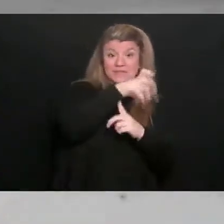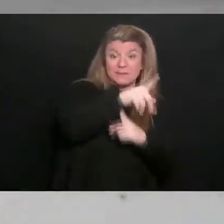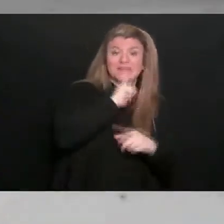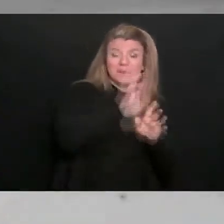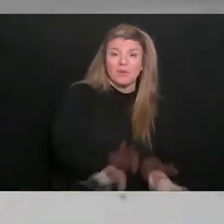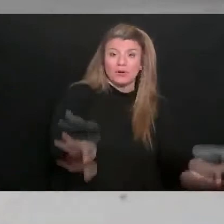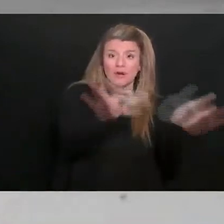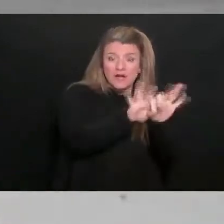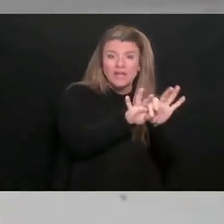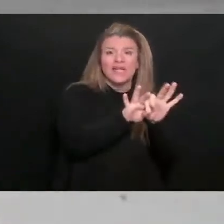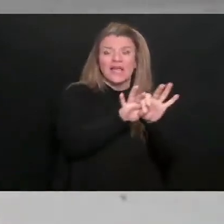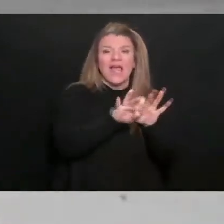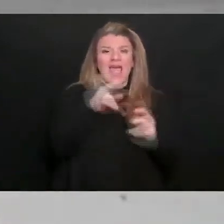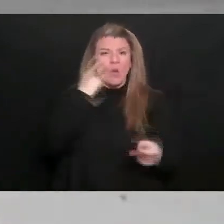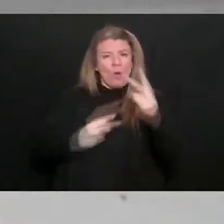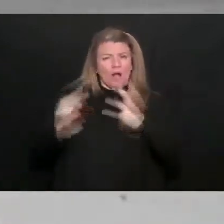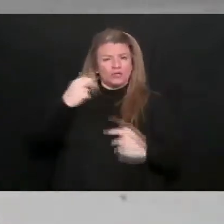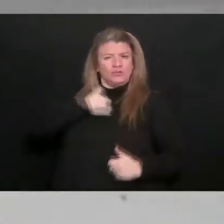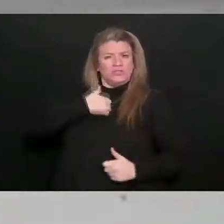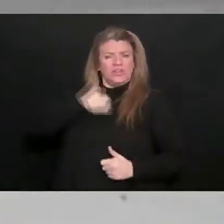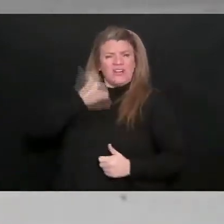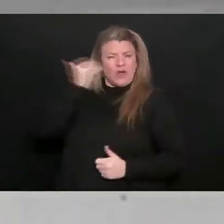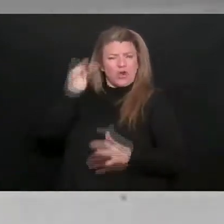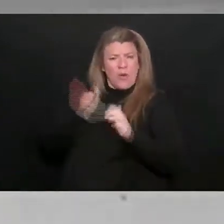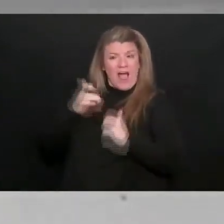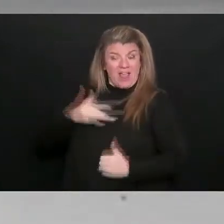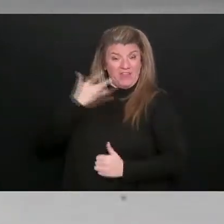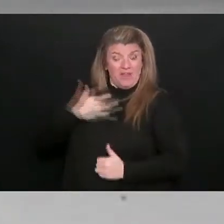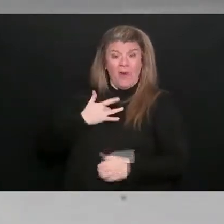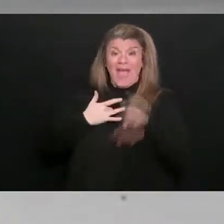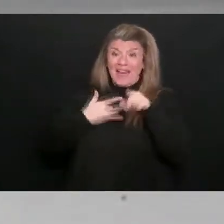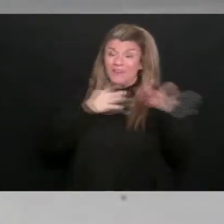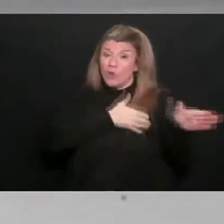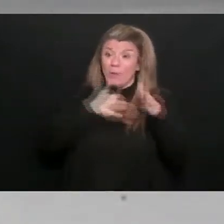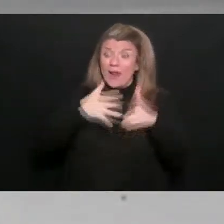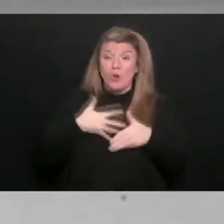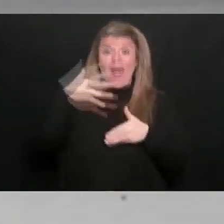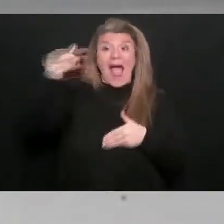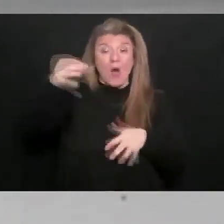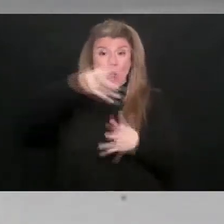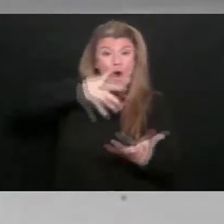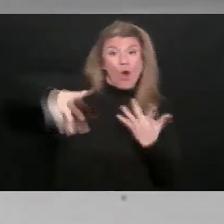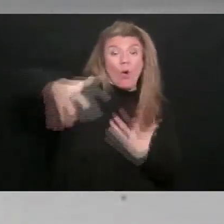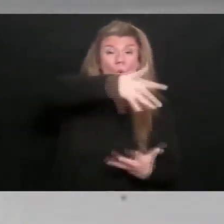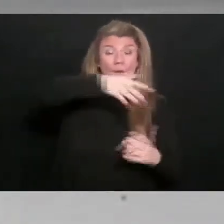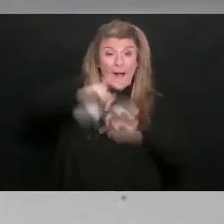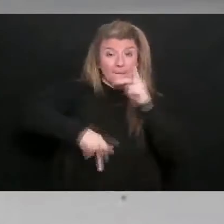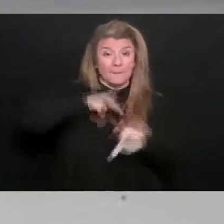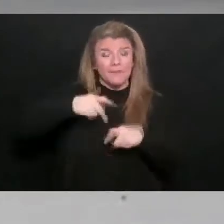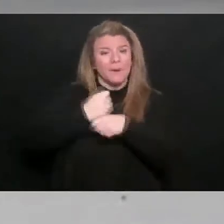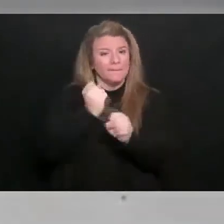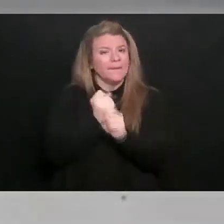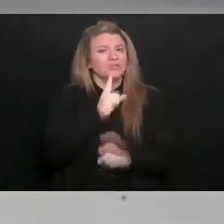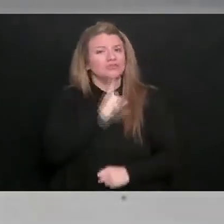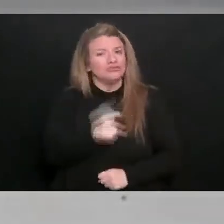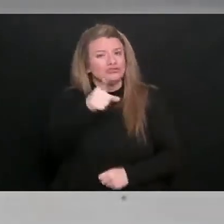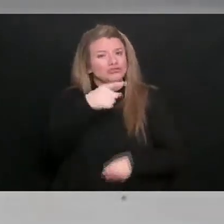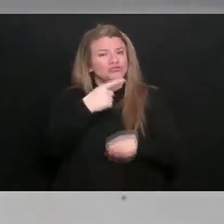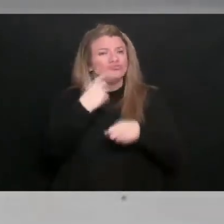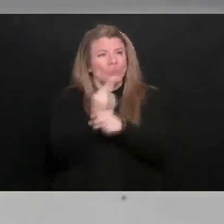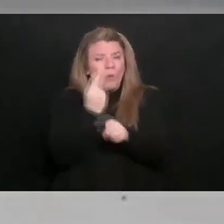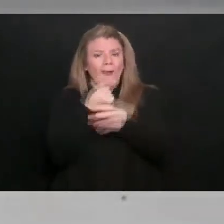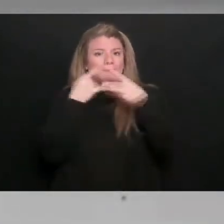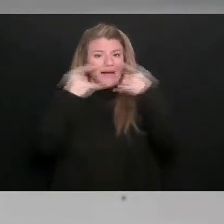then monitoring your symptoms is very important. And then if you're going to go out around other people in the clinic, to definitely wear a mask in case you are positive